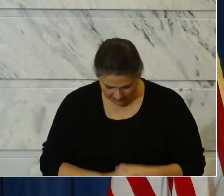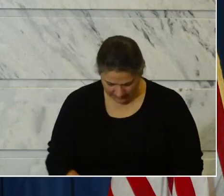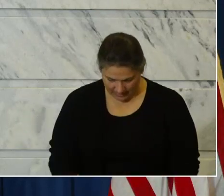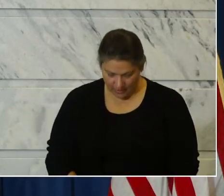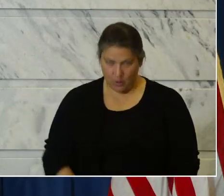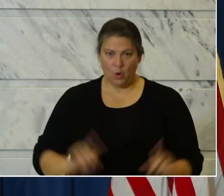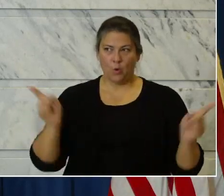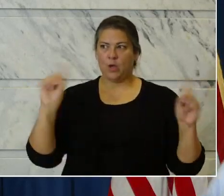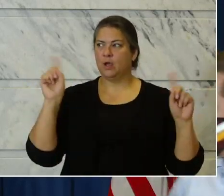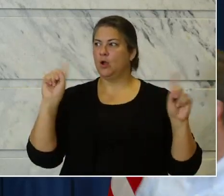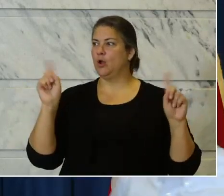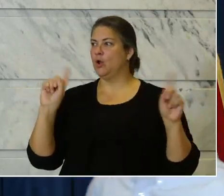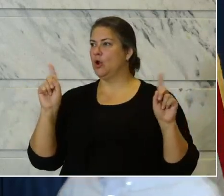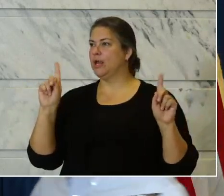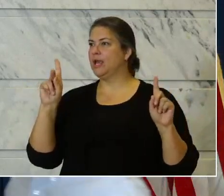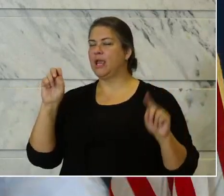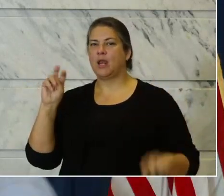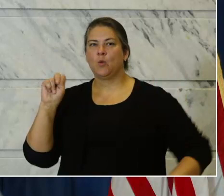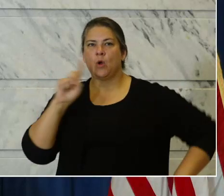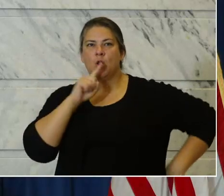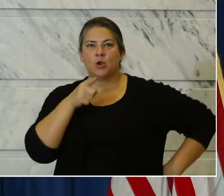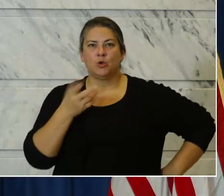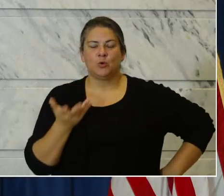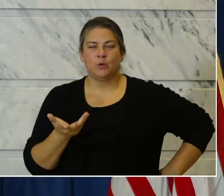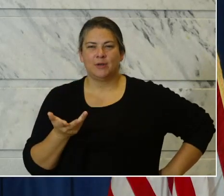Where are you, Kenneth?